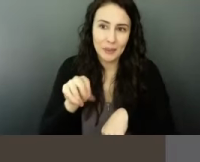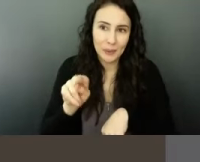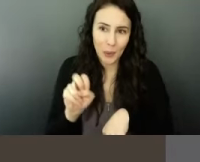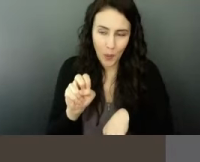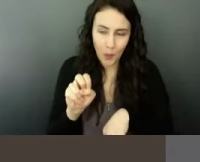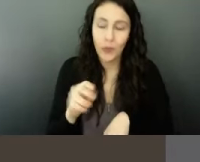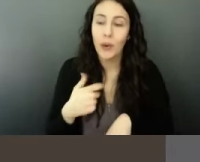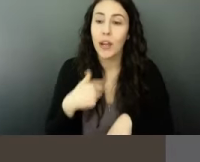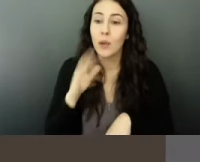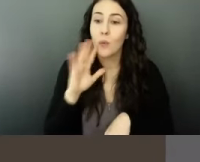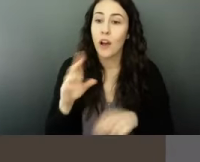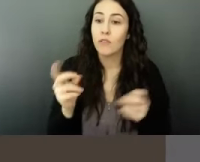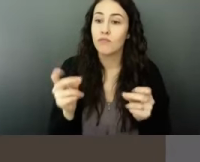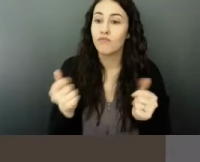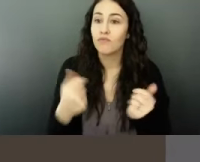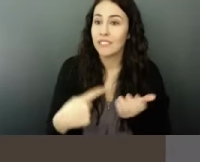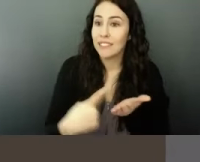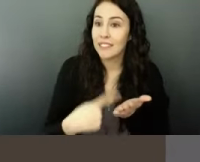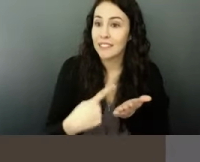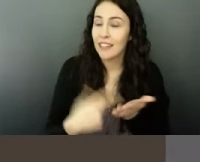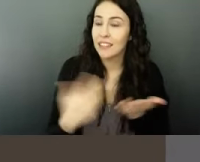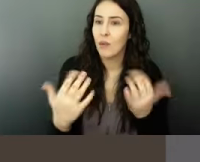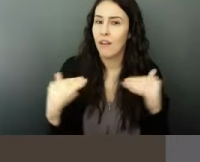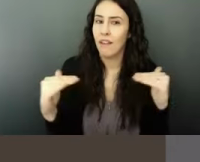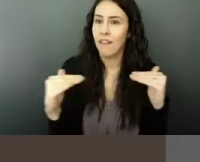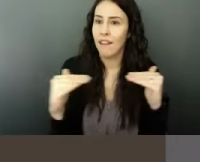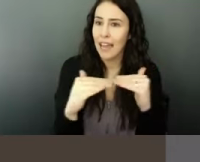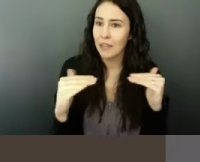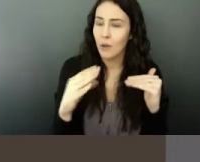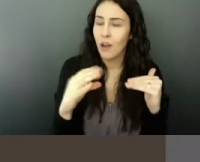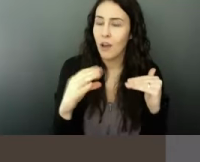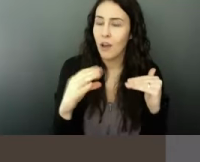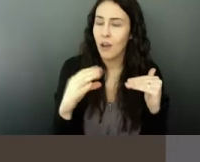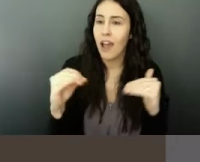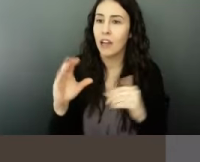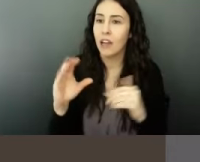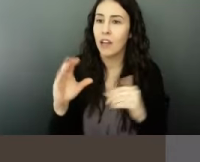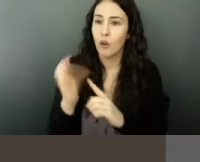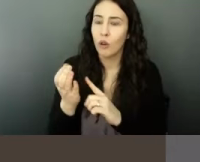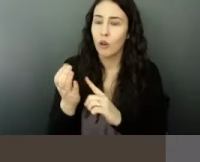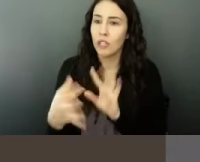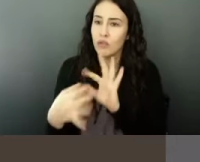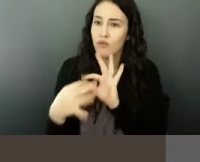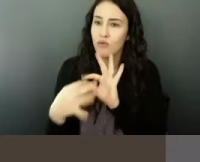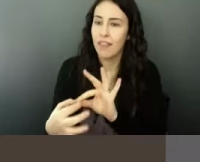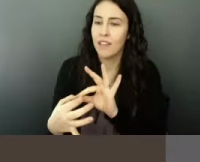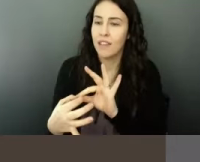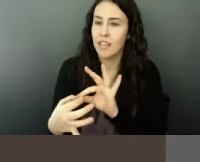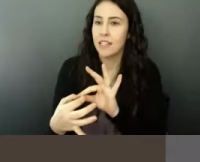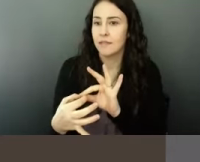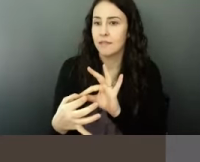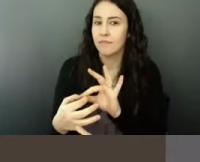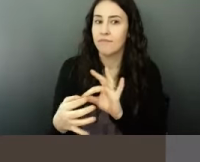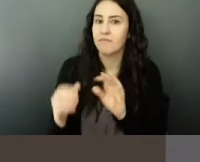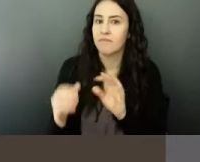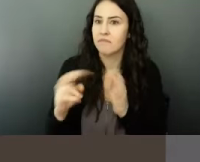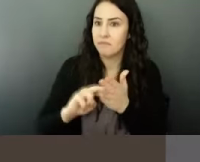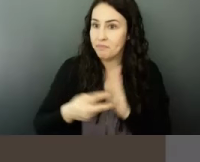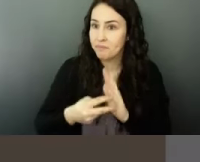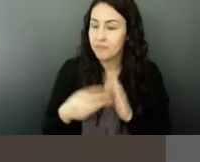quickly discuss what equitable and culturally relevant assessment is. And then we're going to talk about how you